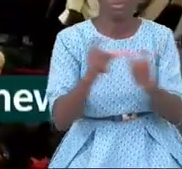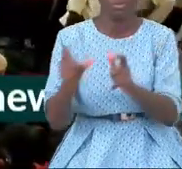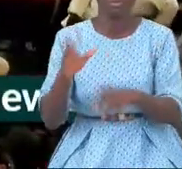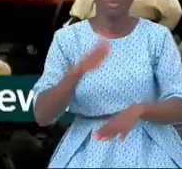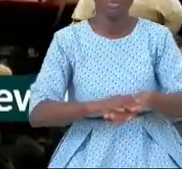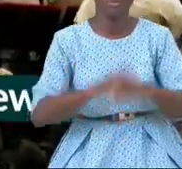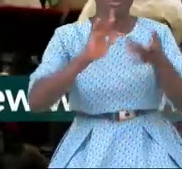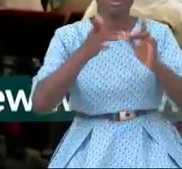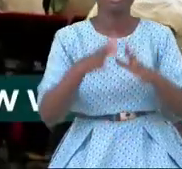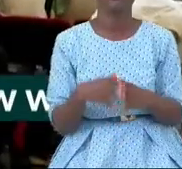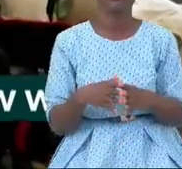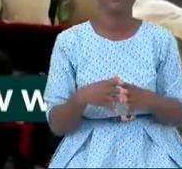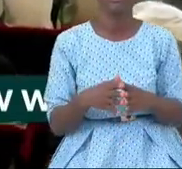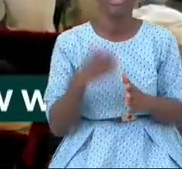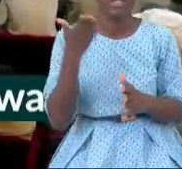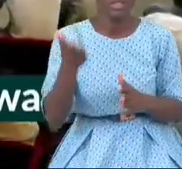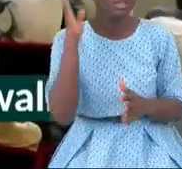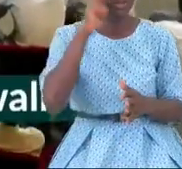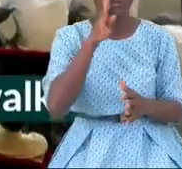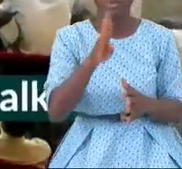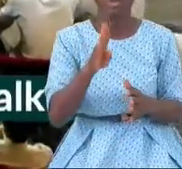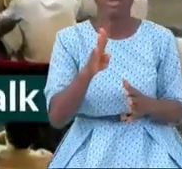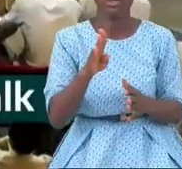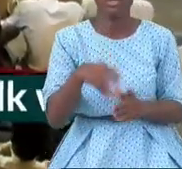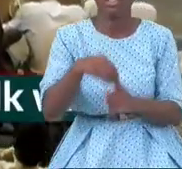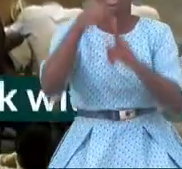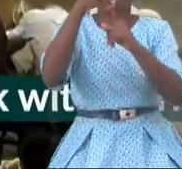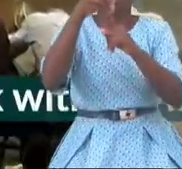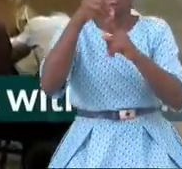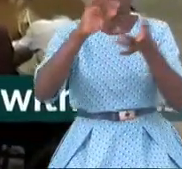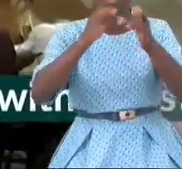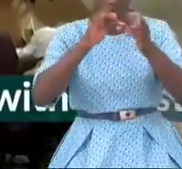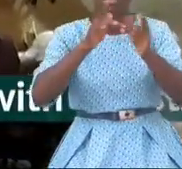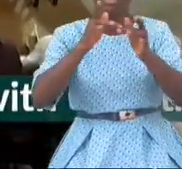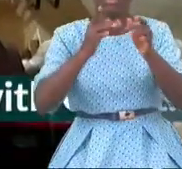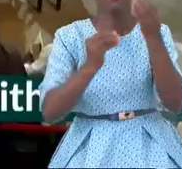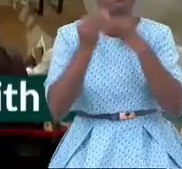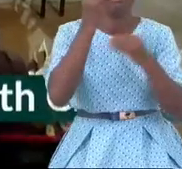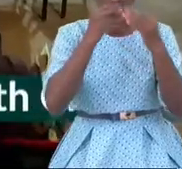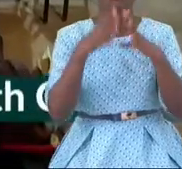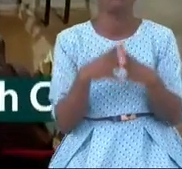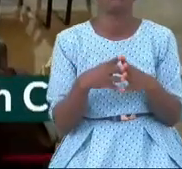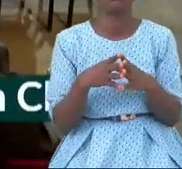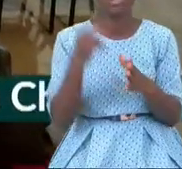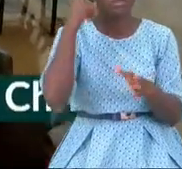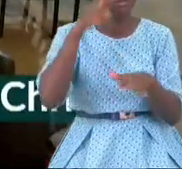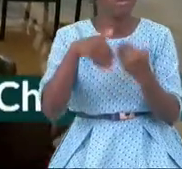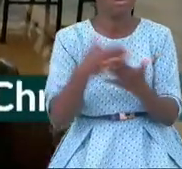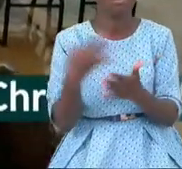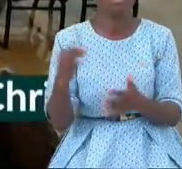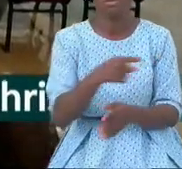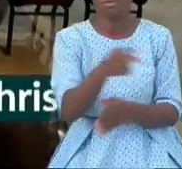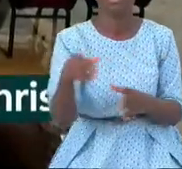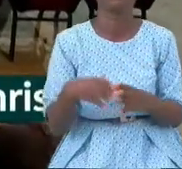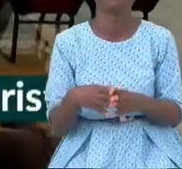It's holding Sunday, 4th December, 2022. We'll send you more details, please.